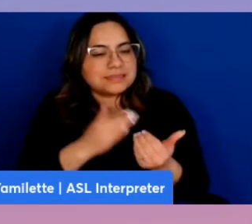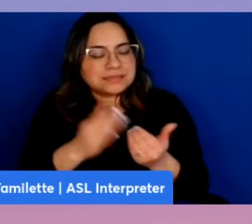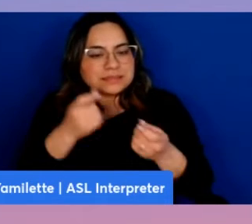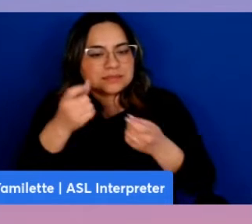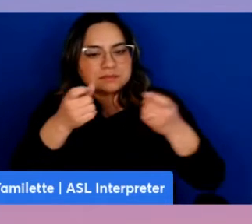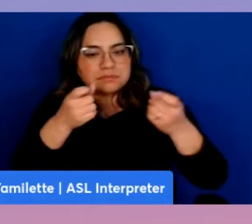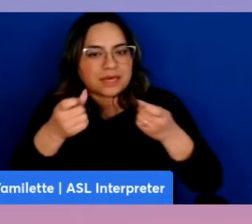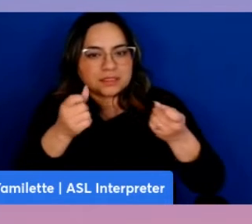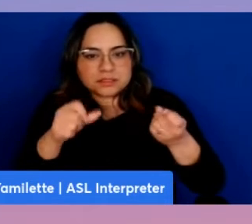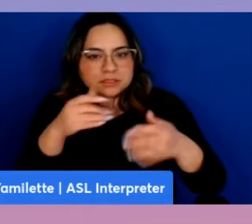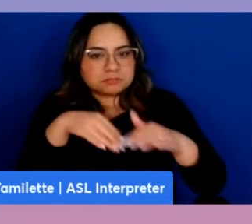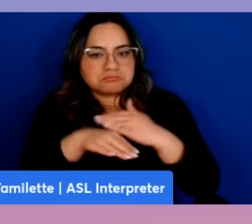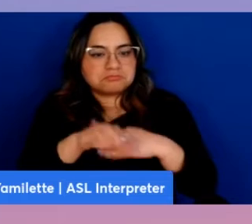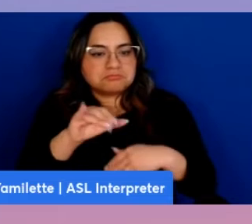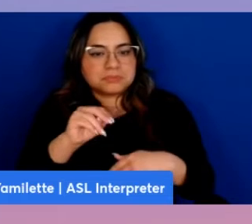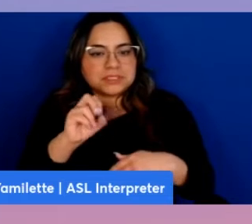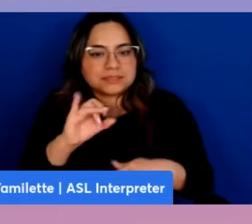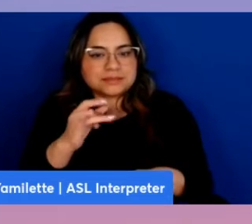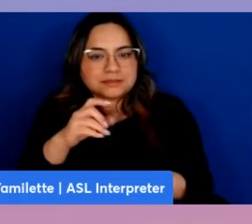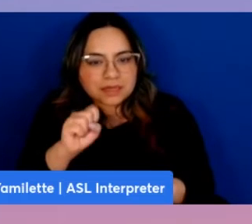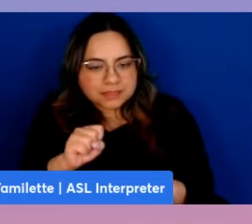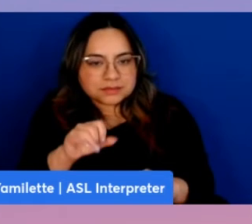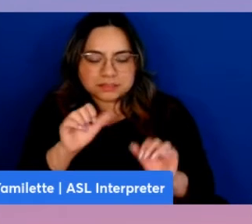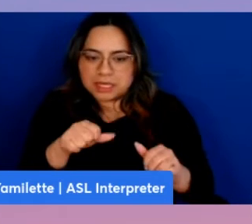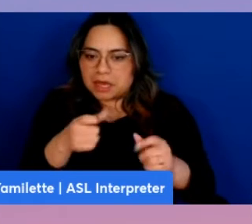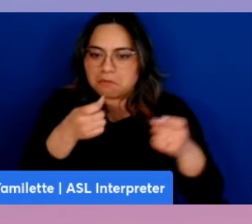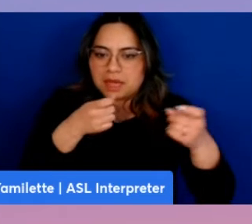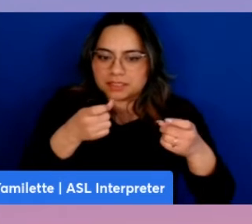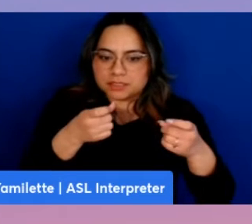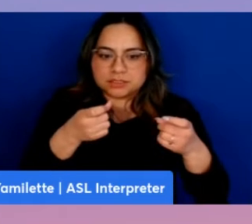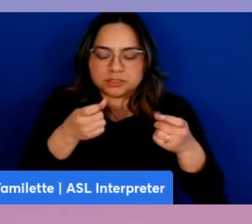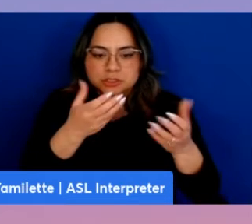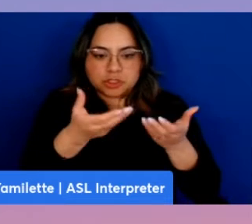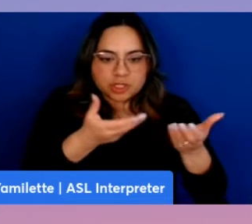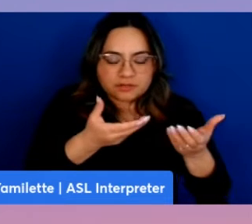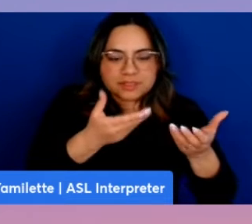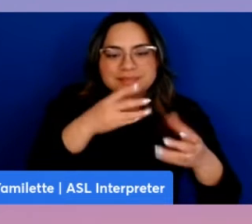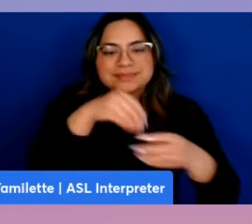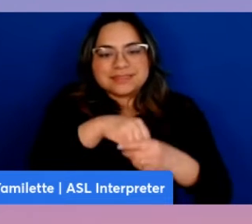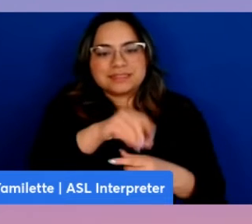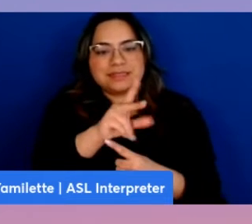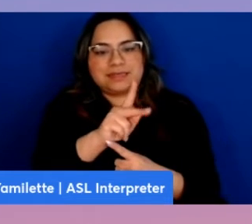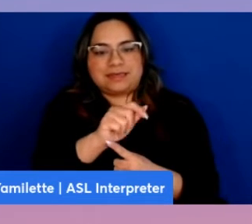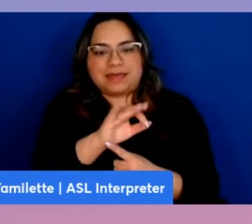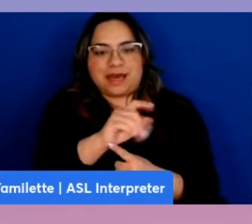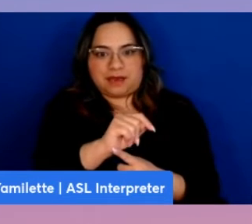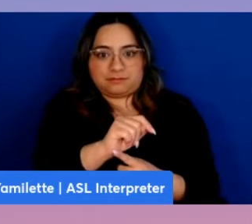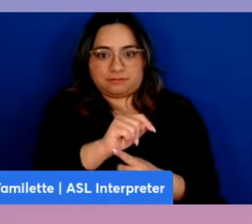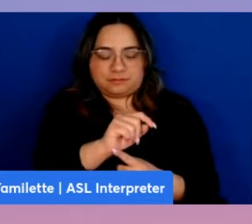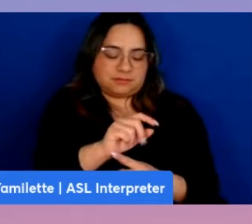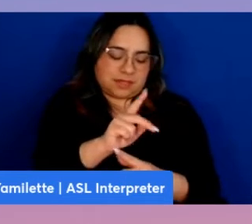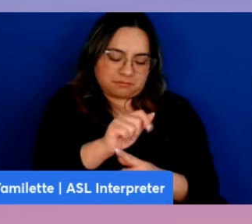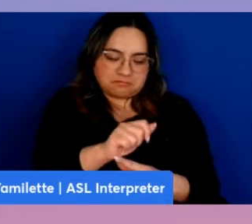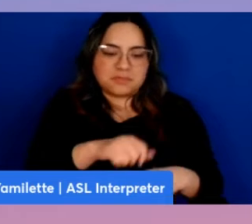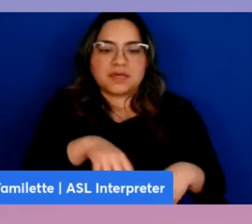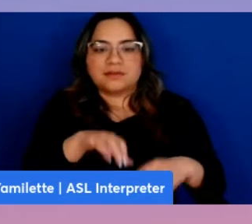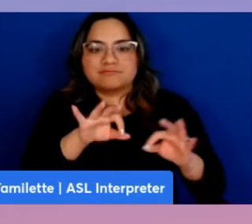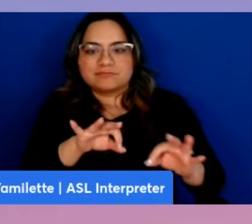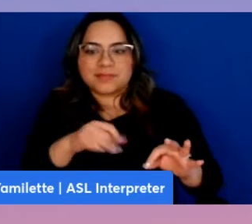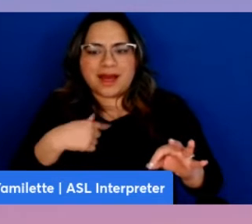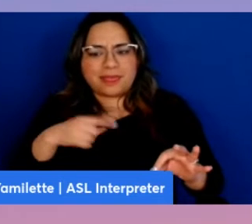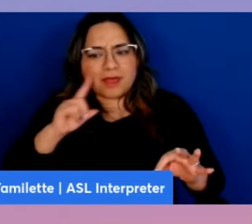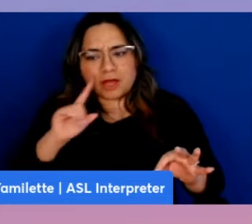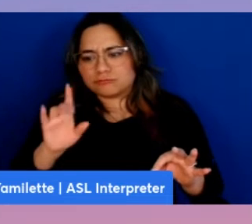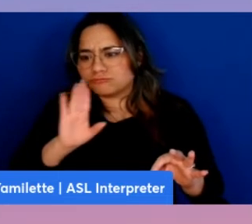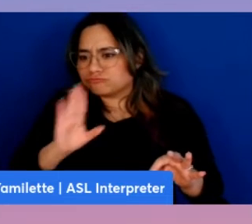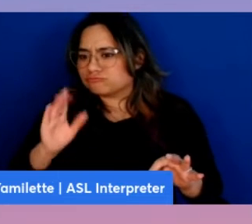in Azure that gives us a managed service for Kafka, and we can use that. Well, I thought it was going to be cool to show how Terraform and